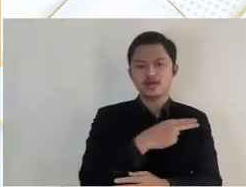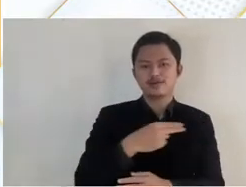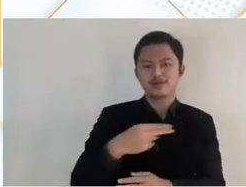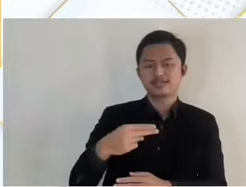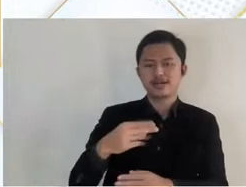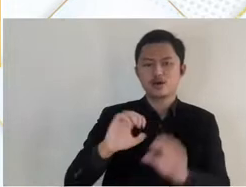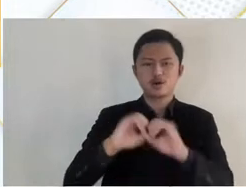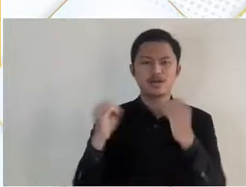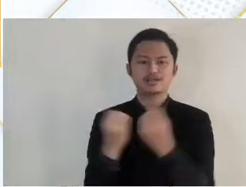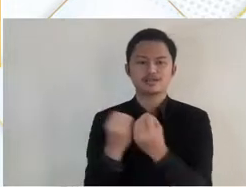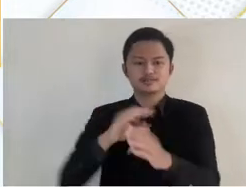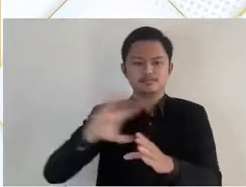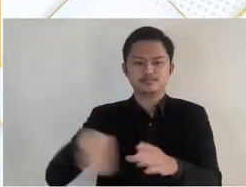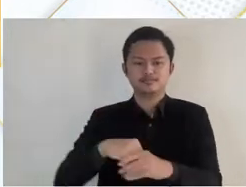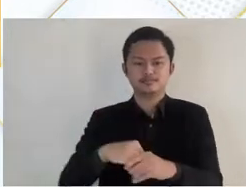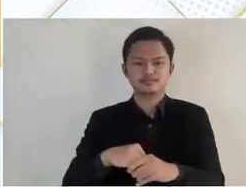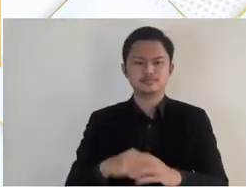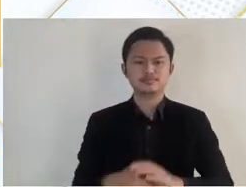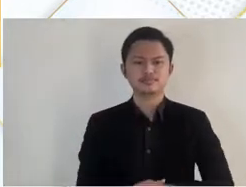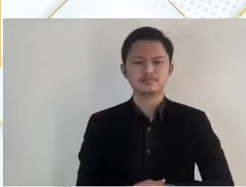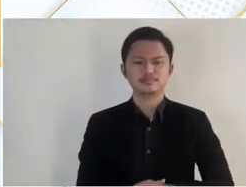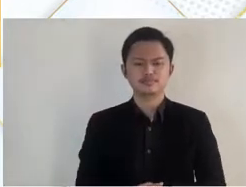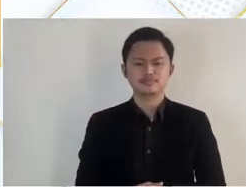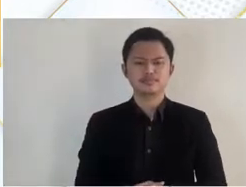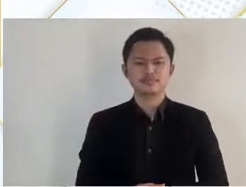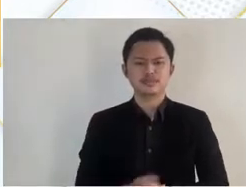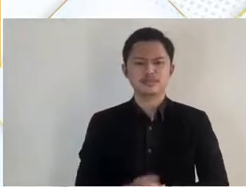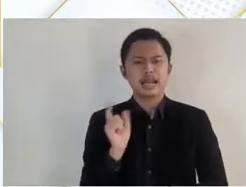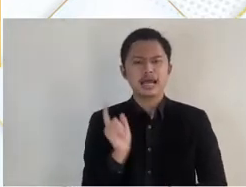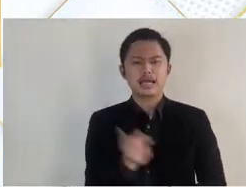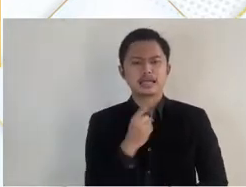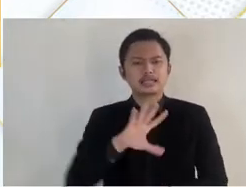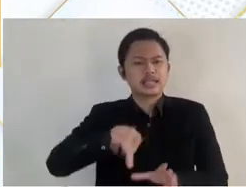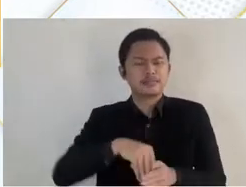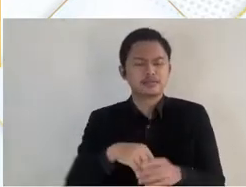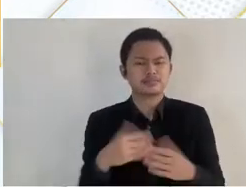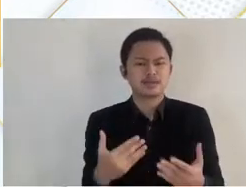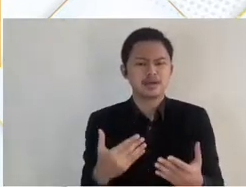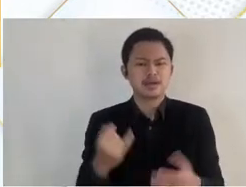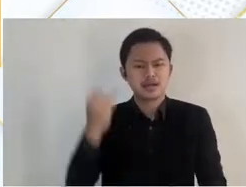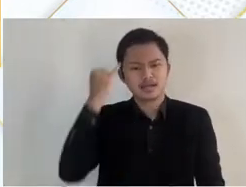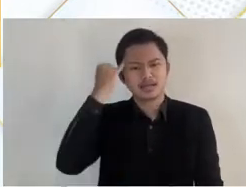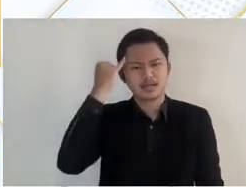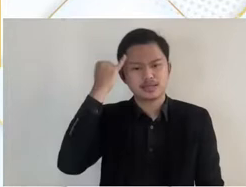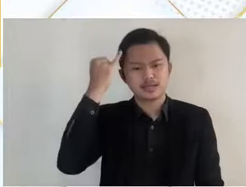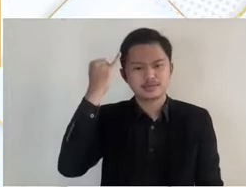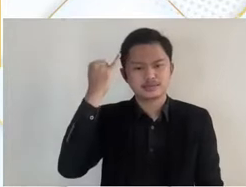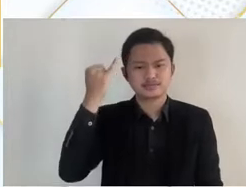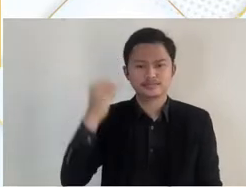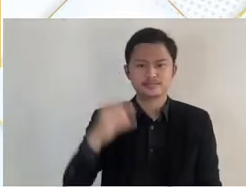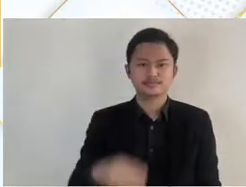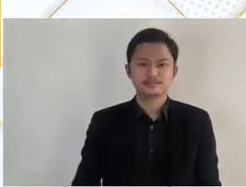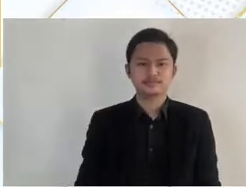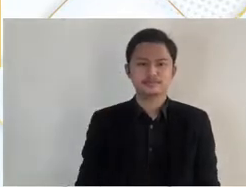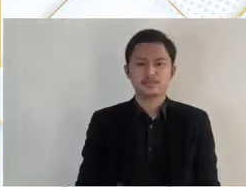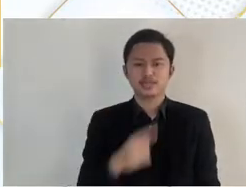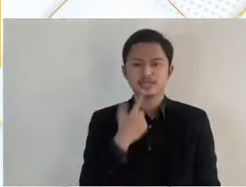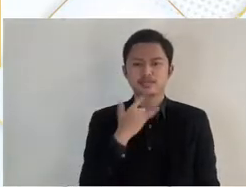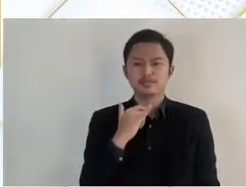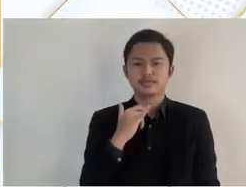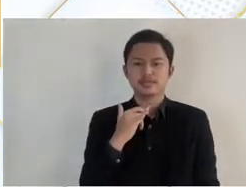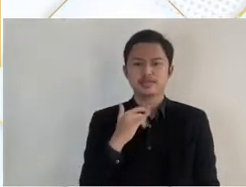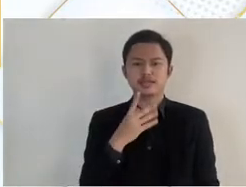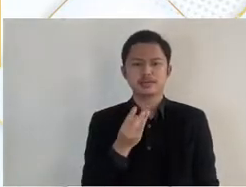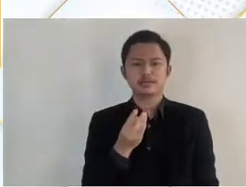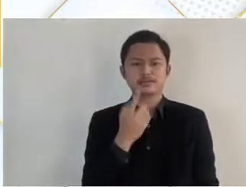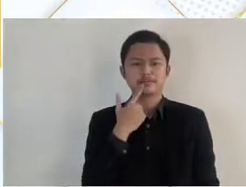particular, how can we contribute to peacekeeping initiatives? But I would say, simply put, I would say that we can